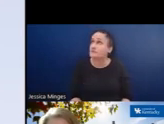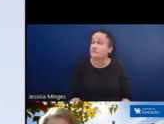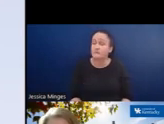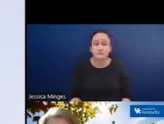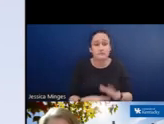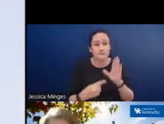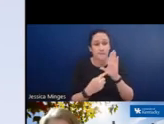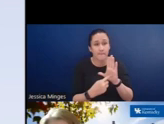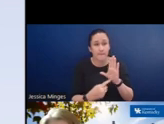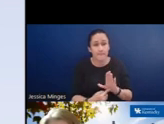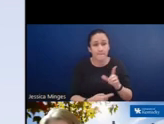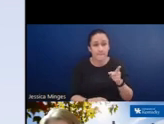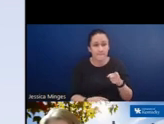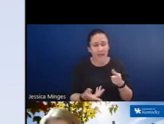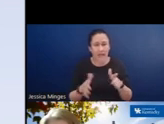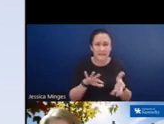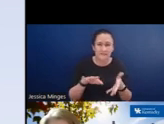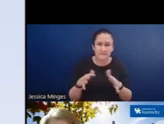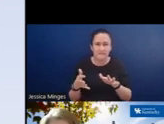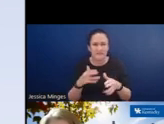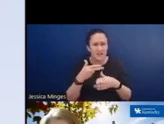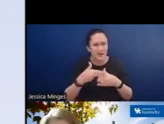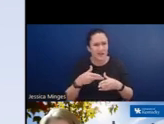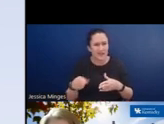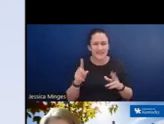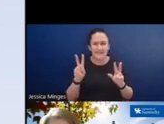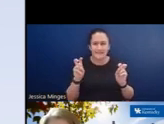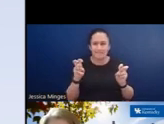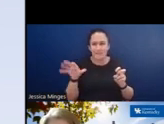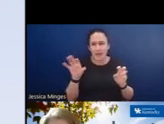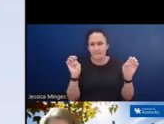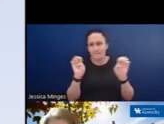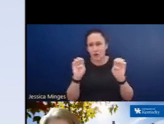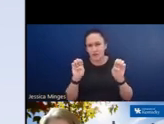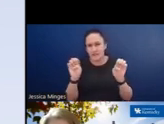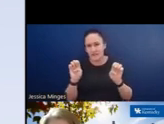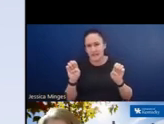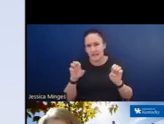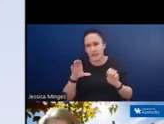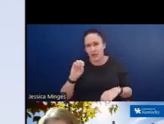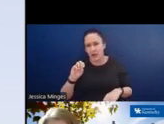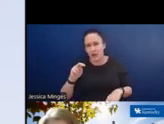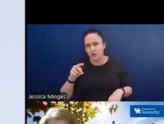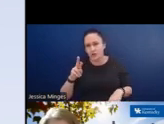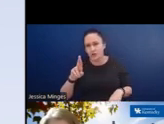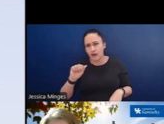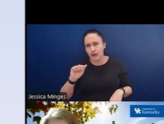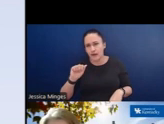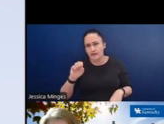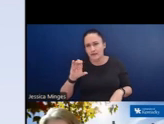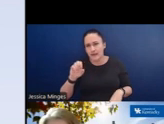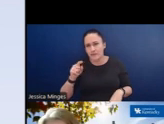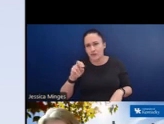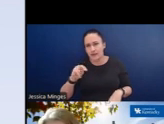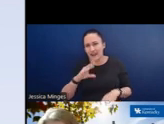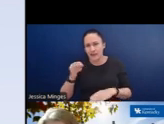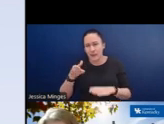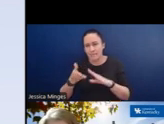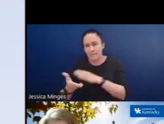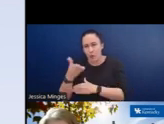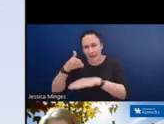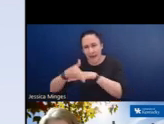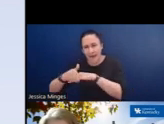highlight, I go back and forth between calling this emergency contraception and the morning after pill. It is the same thing as Plan